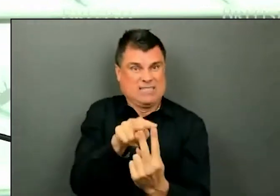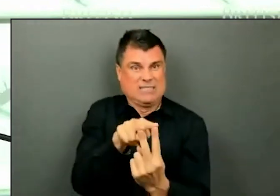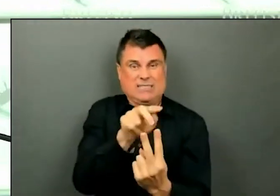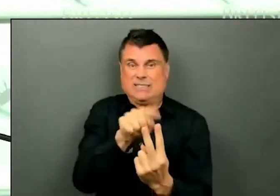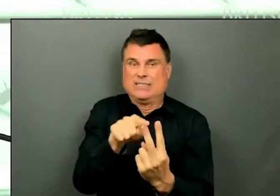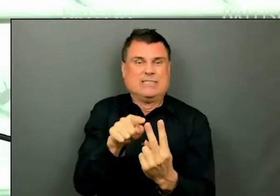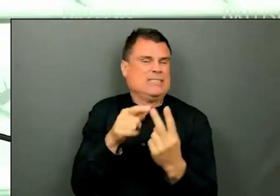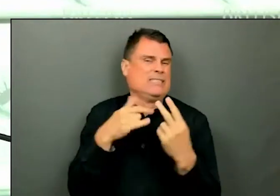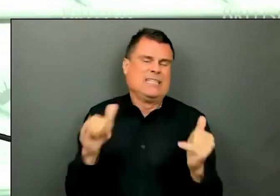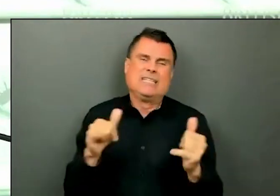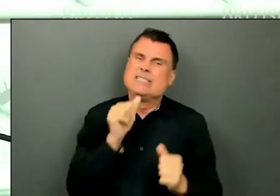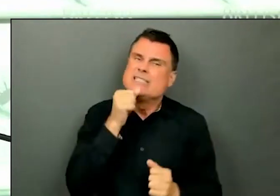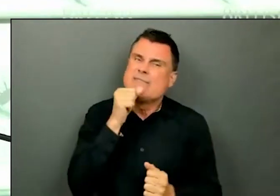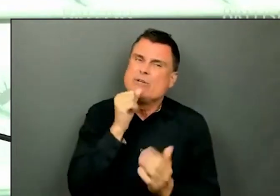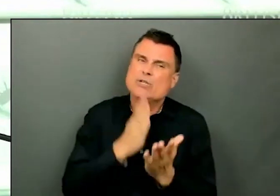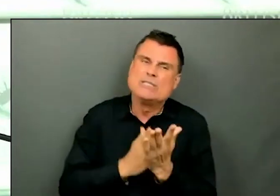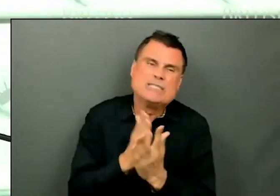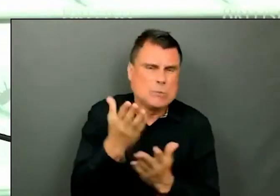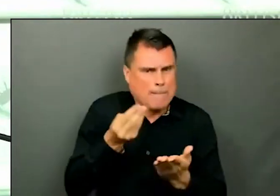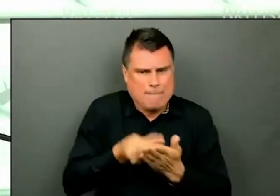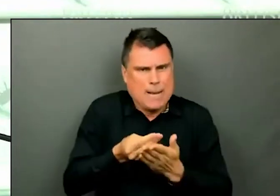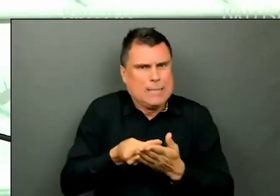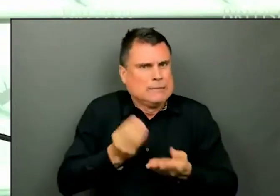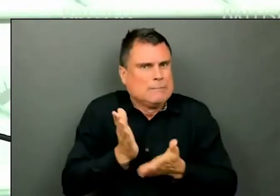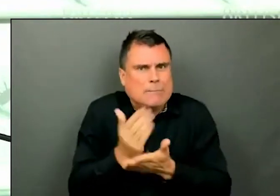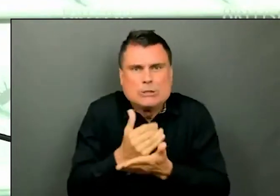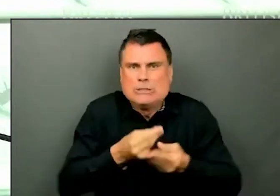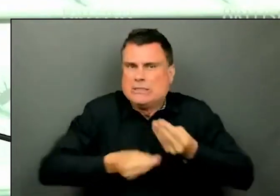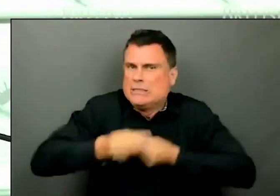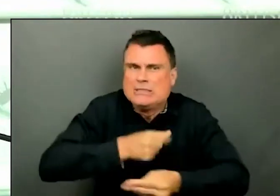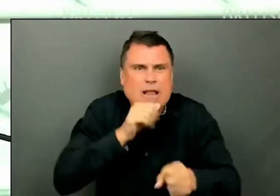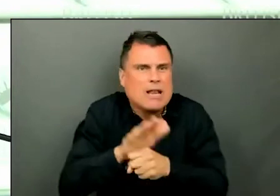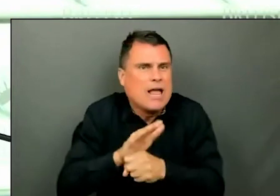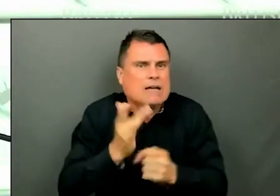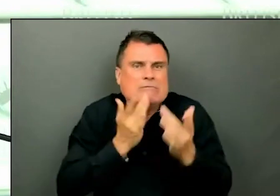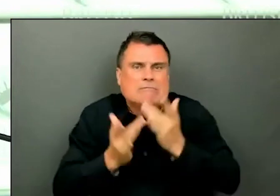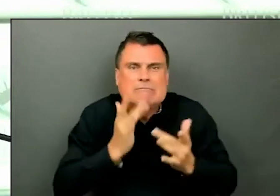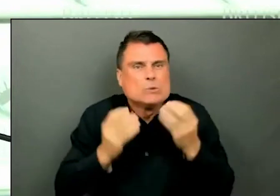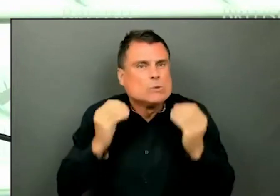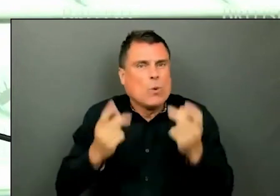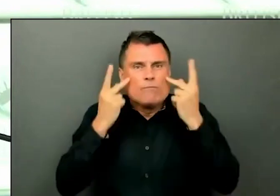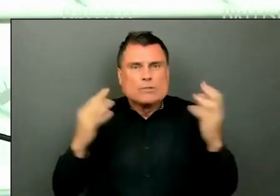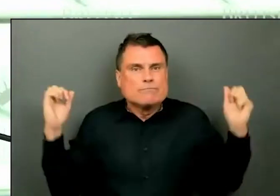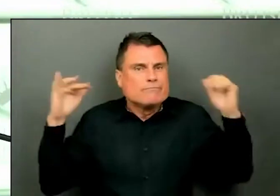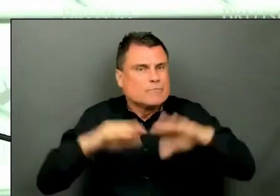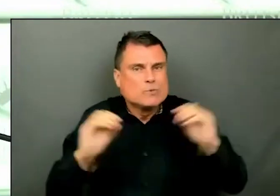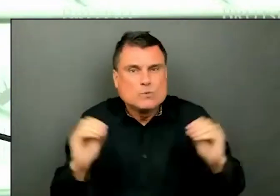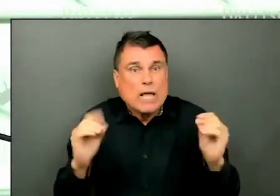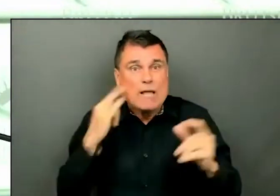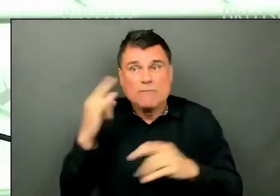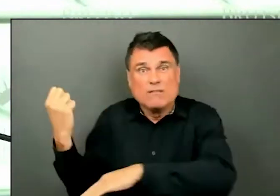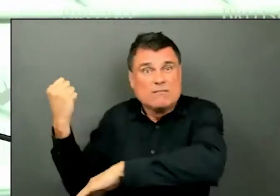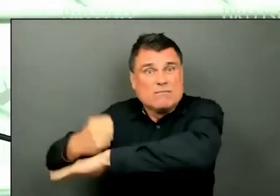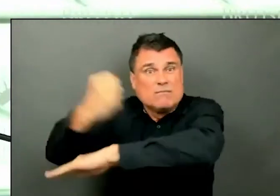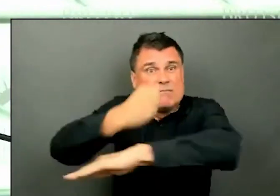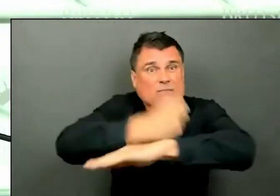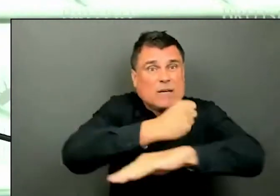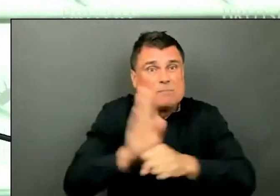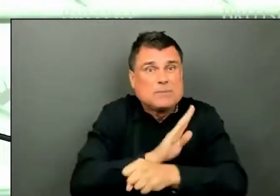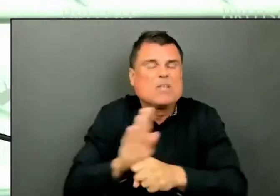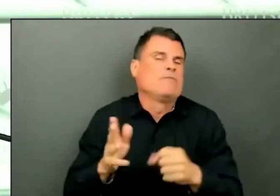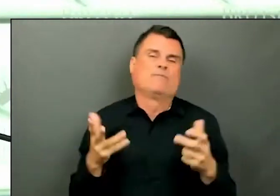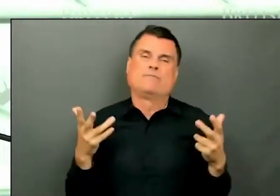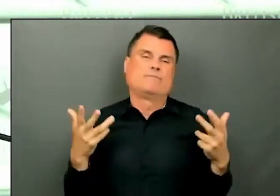face significant liquidity challenges. The loss of these organizations would undermine the tourism industry's short-term